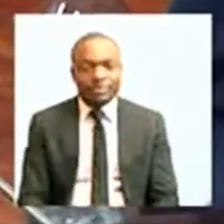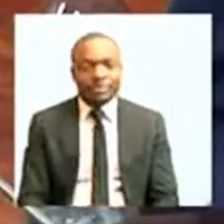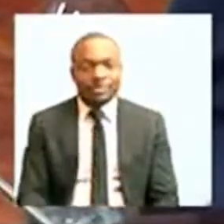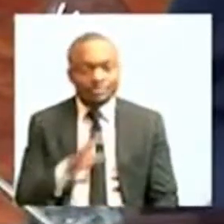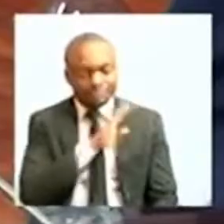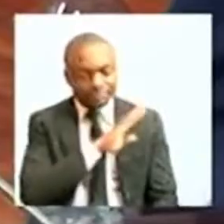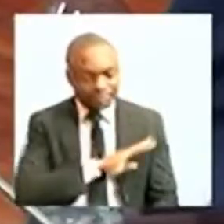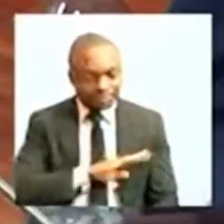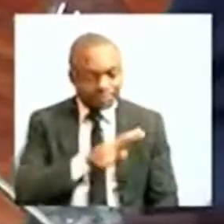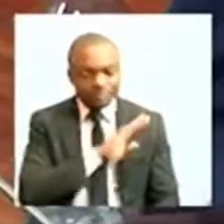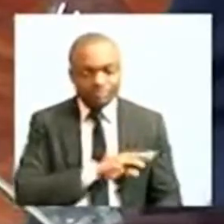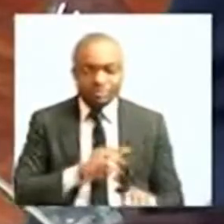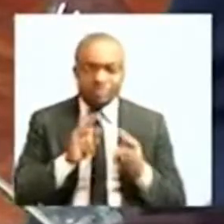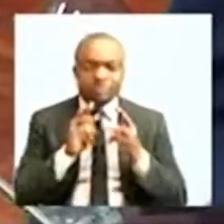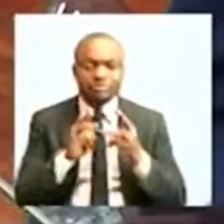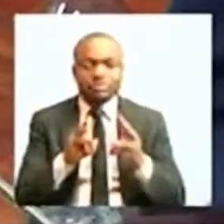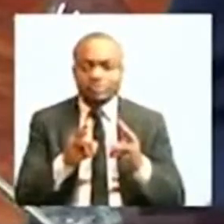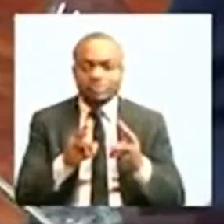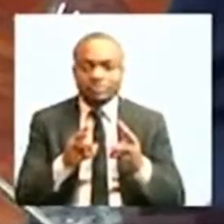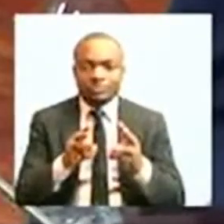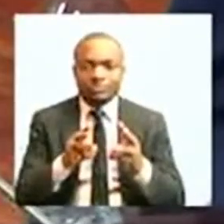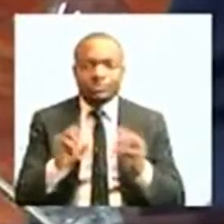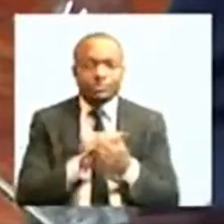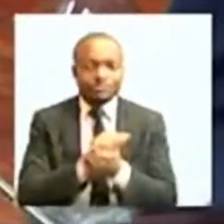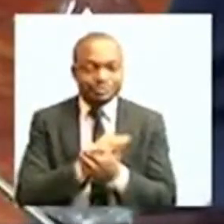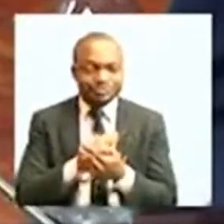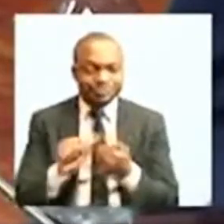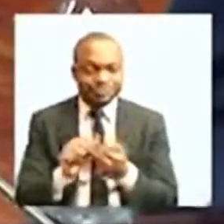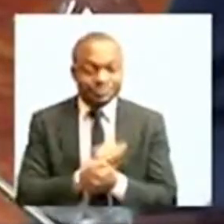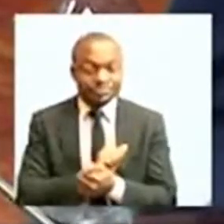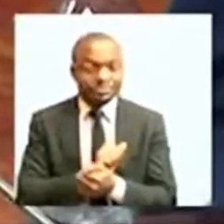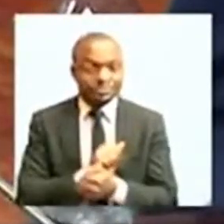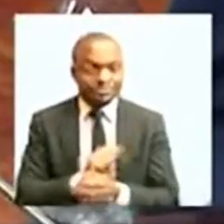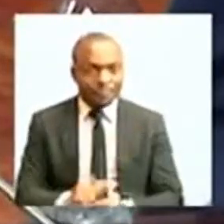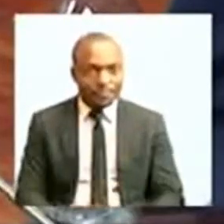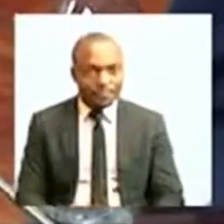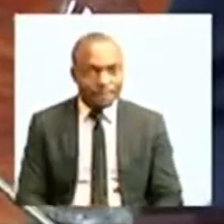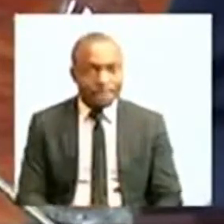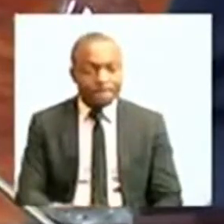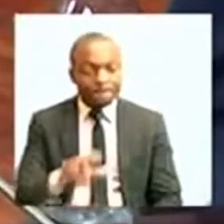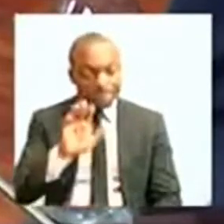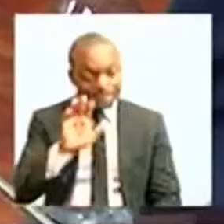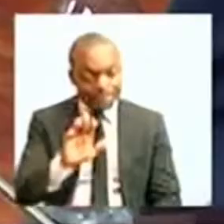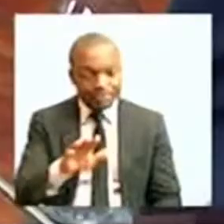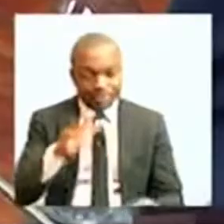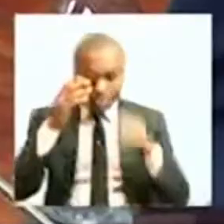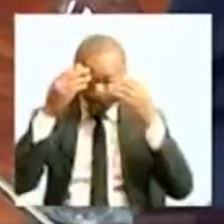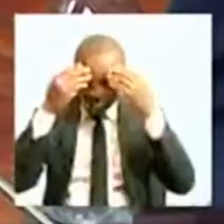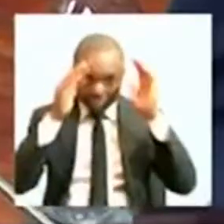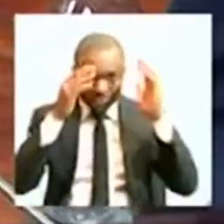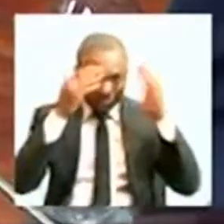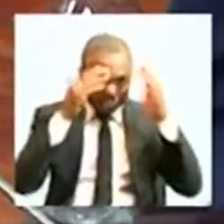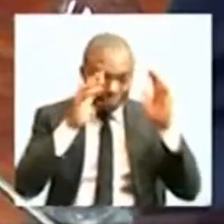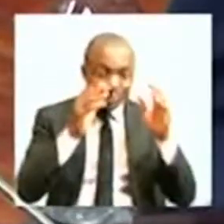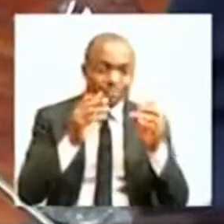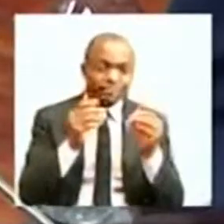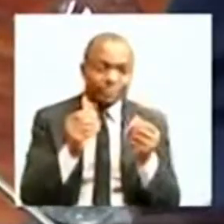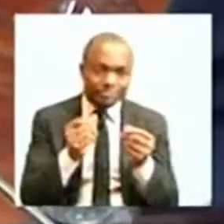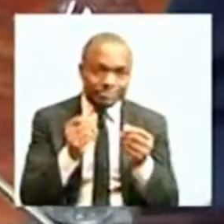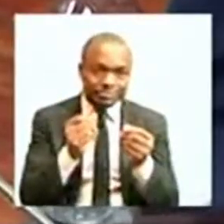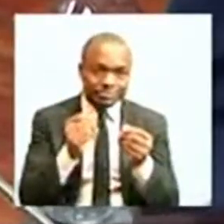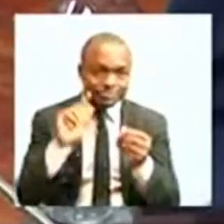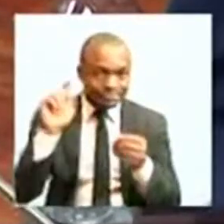behaving in a way that's exploitative, and especially in the face that there's awareness of resources present from the